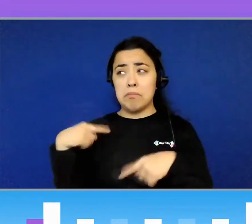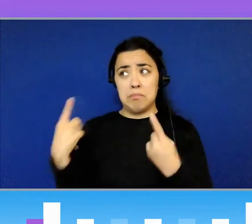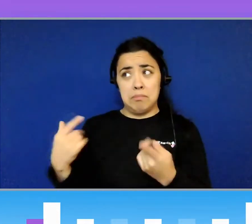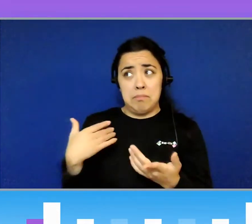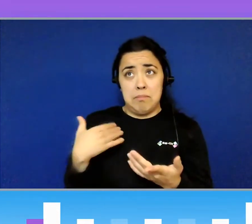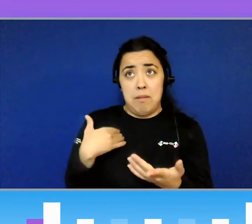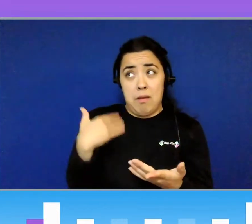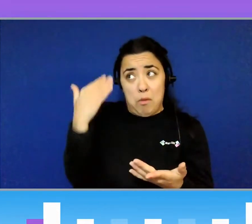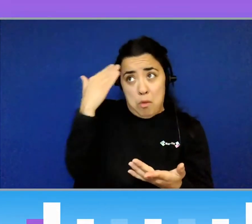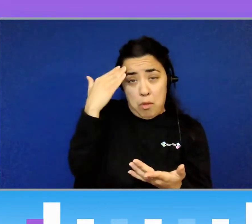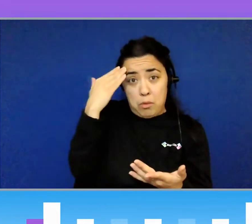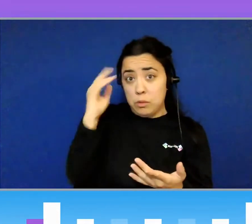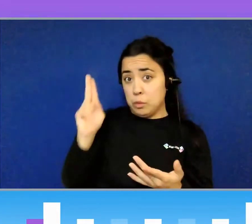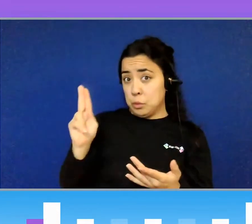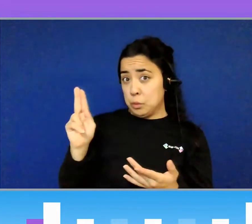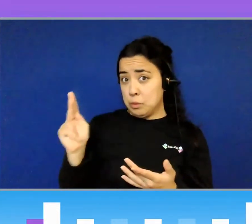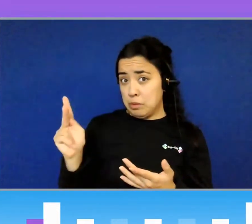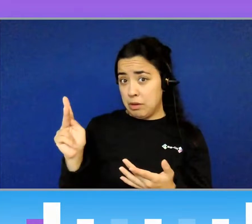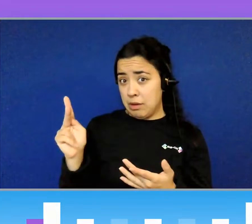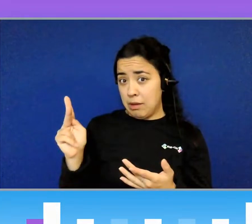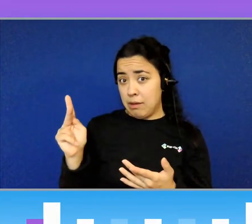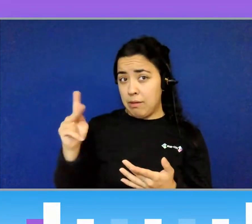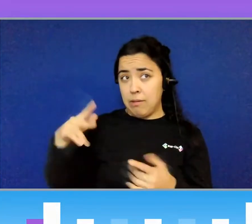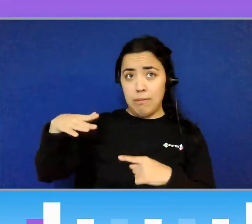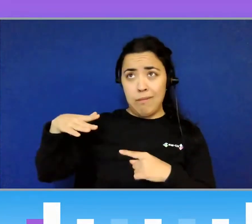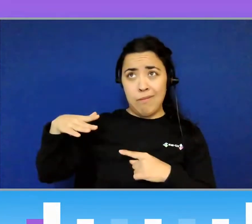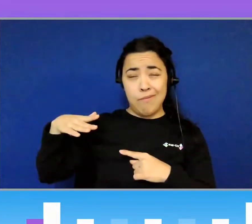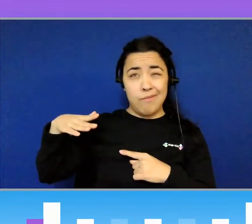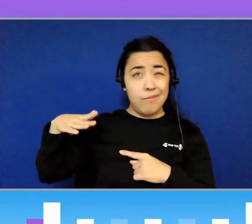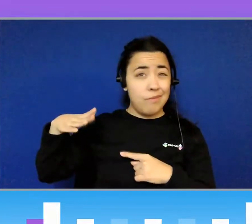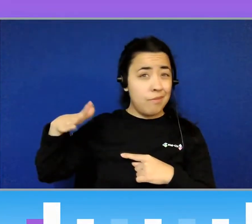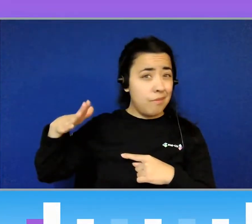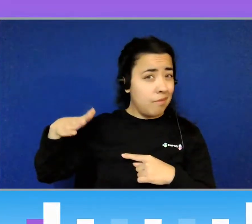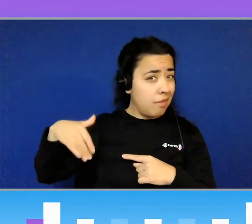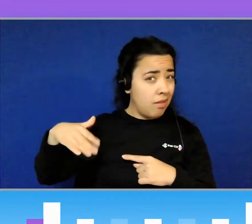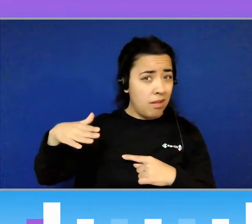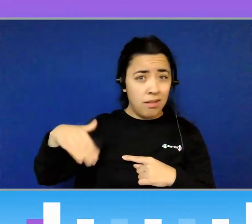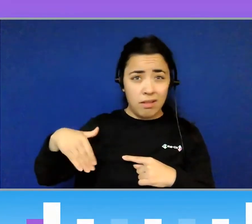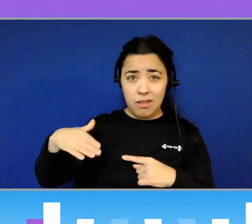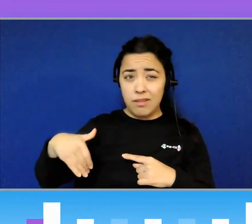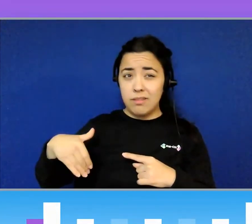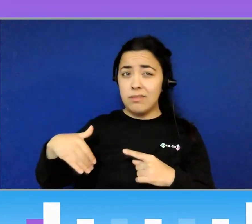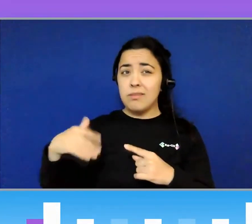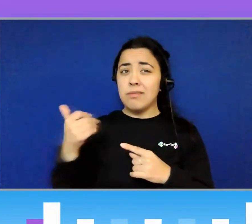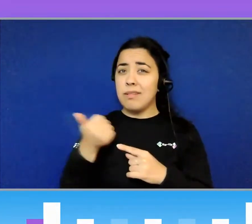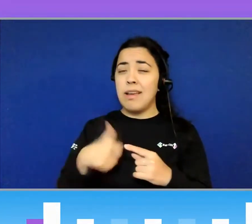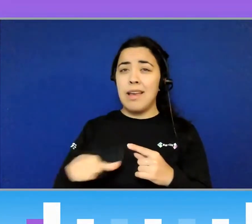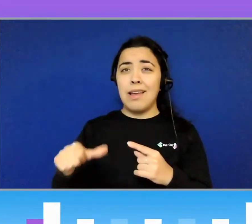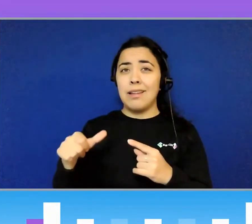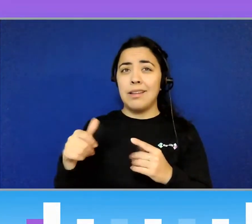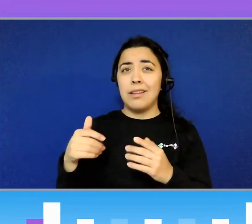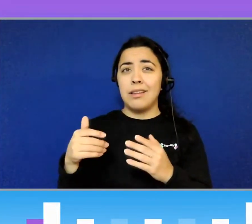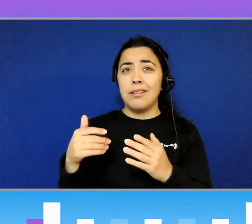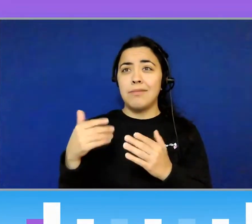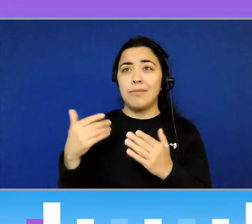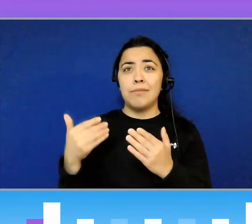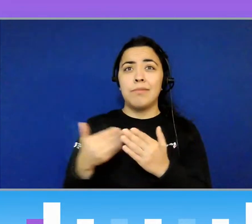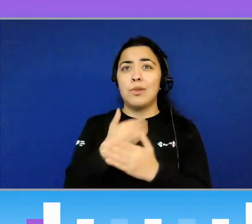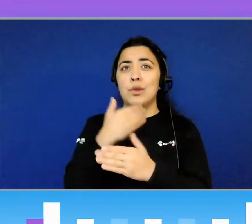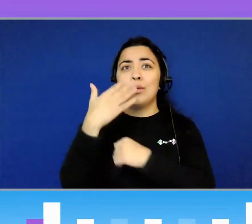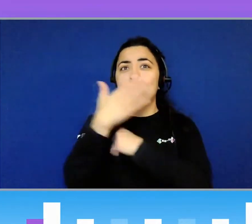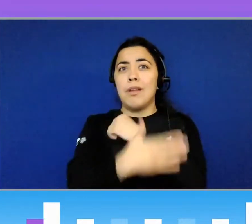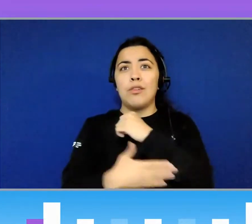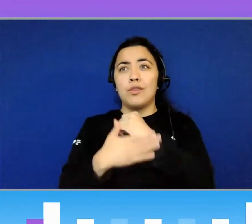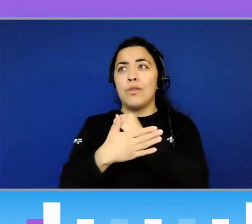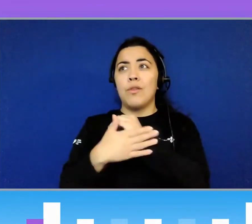the UK has not introduced any national law that could be in